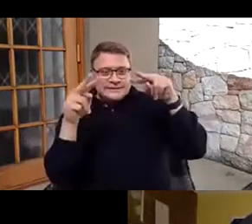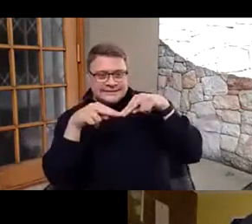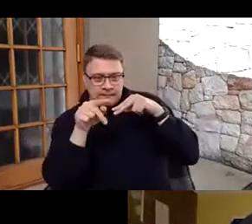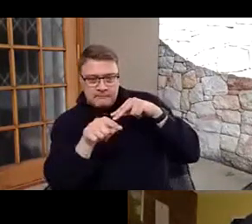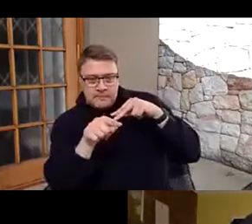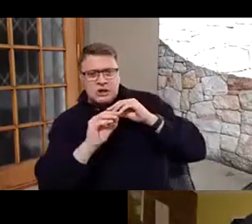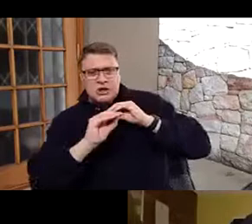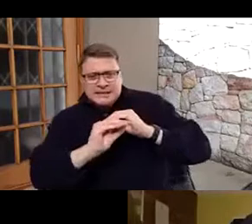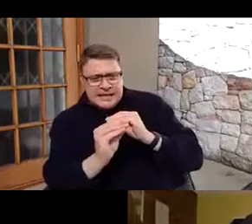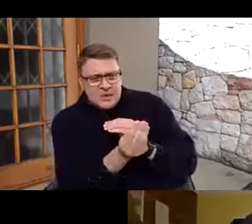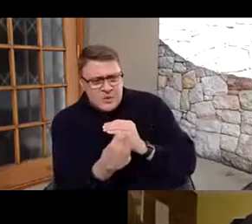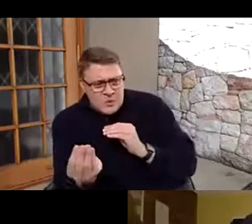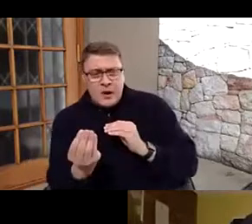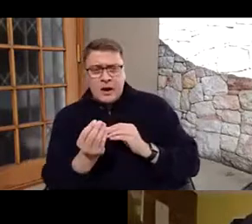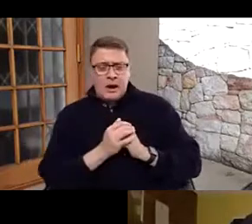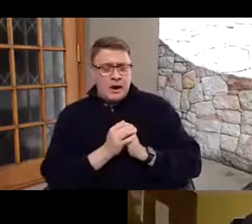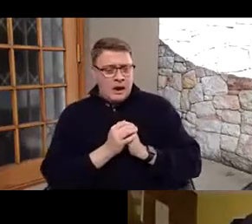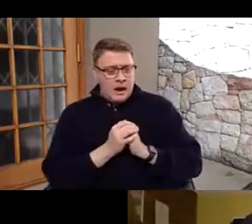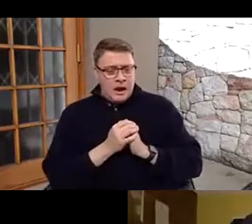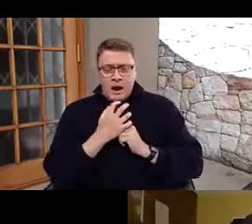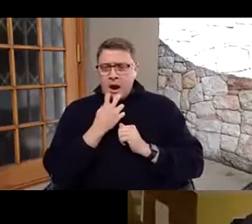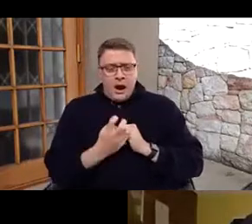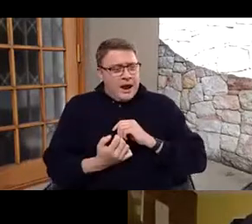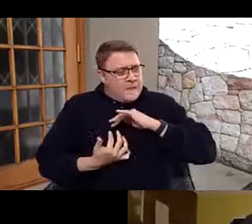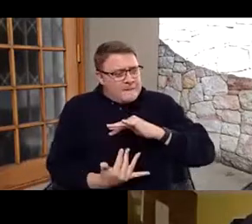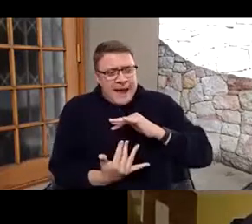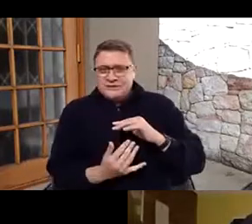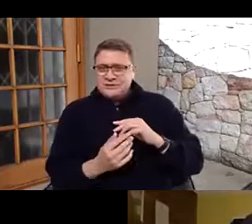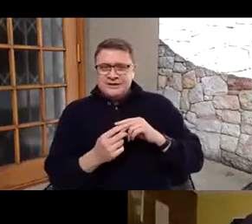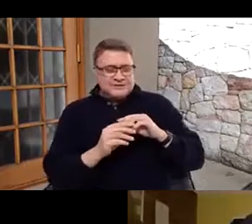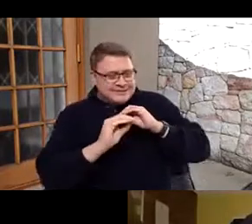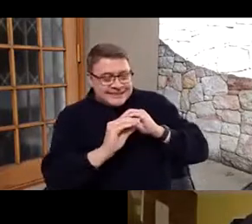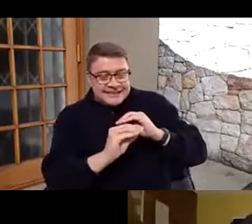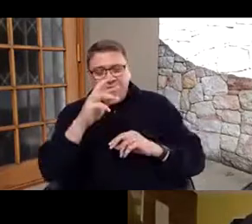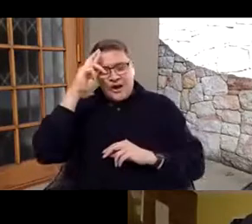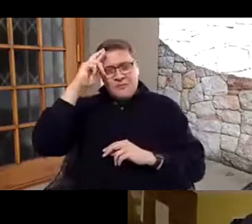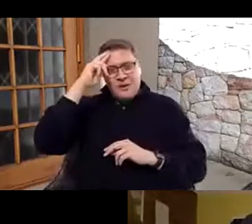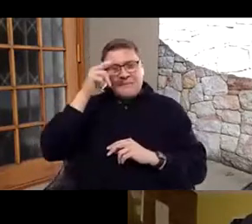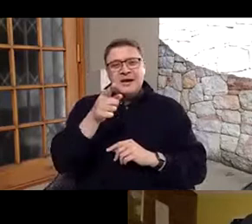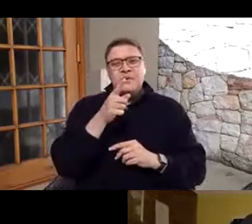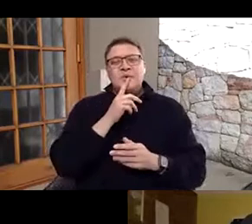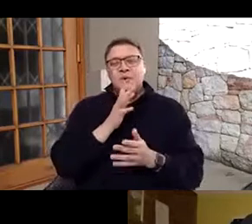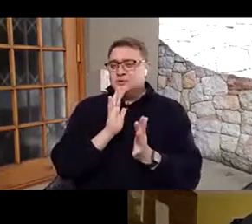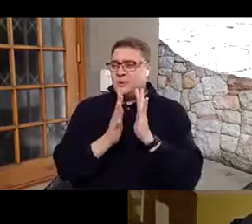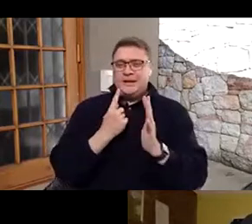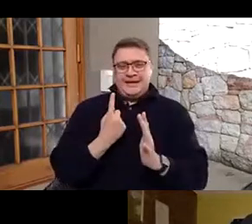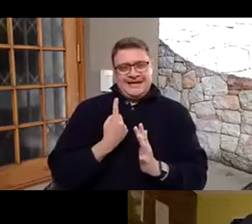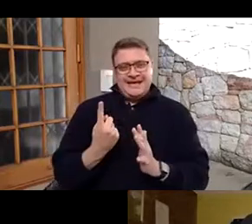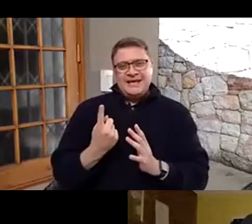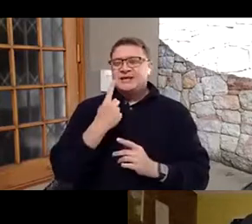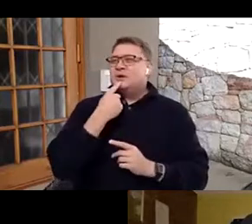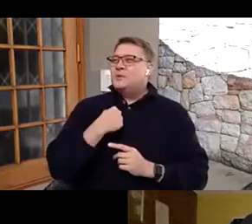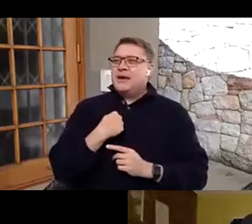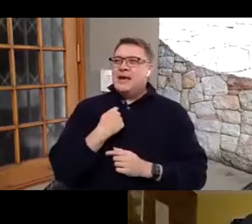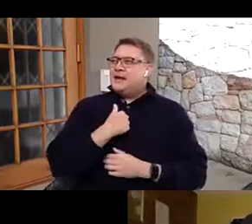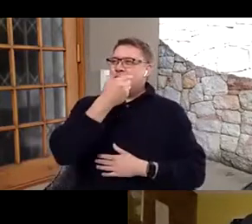children with autism, and you're so passionate about it. And I remember when we were chatting, you said something. You said you didn't